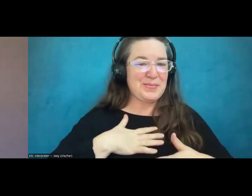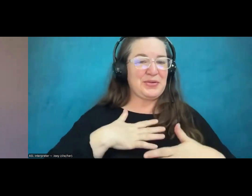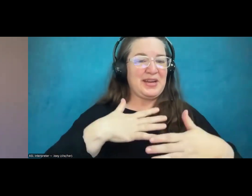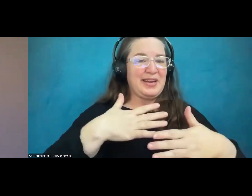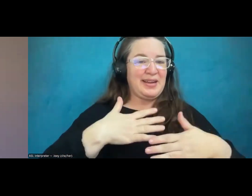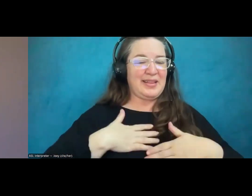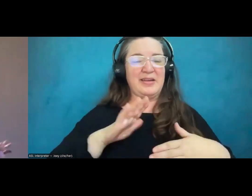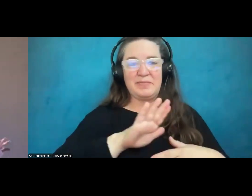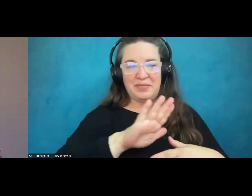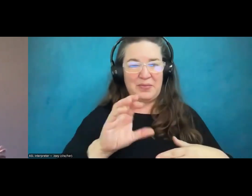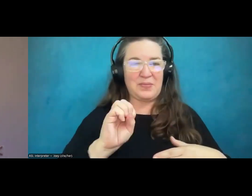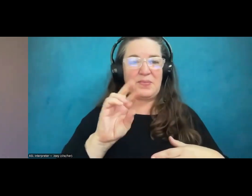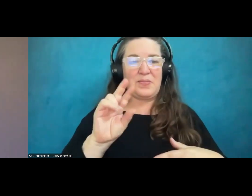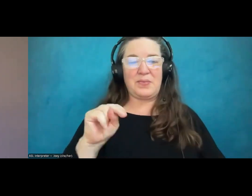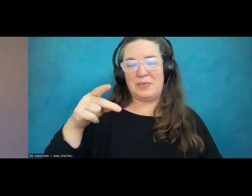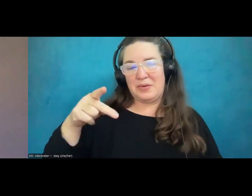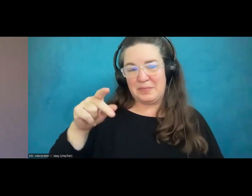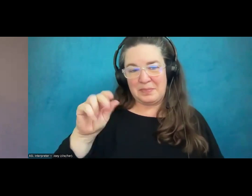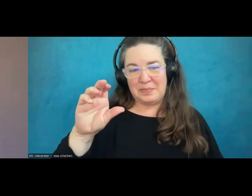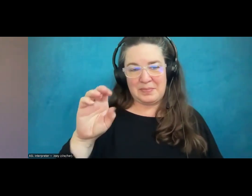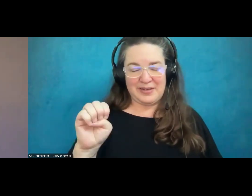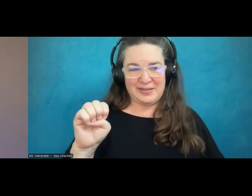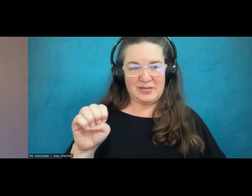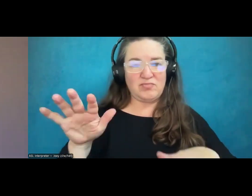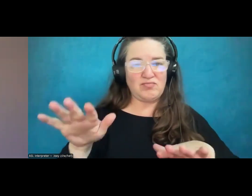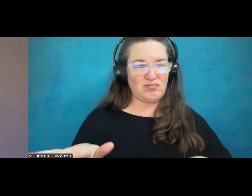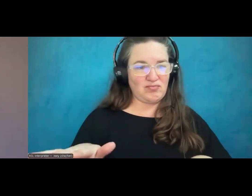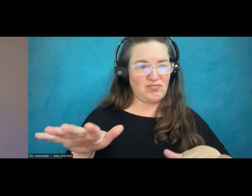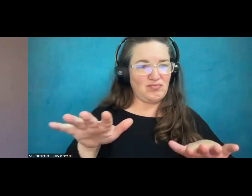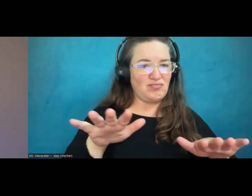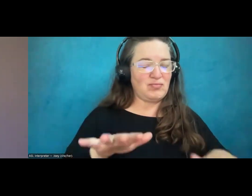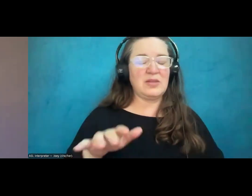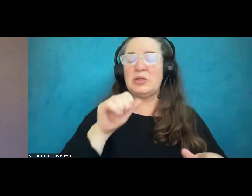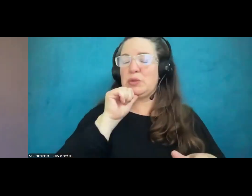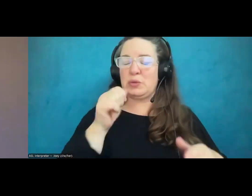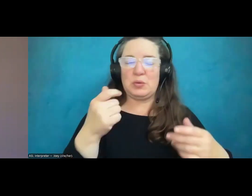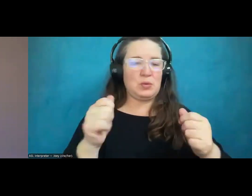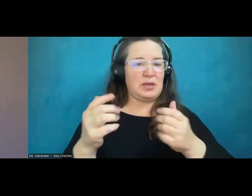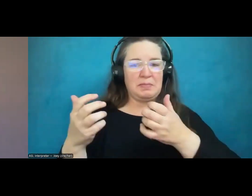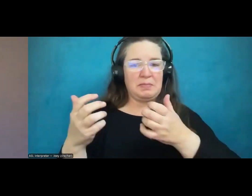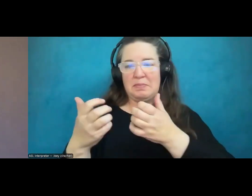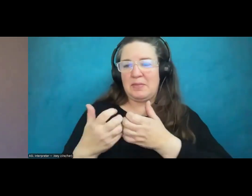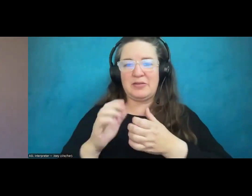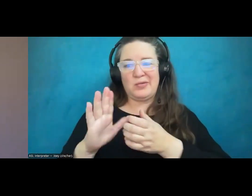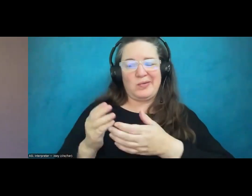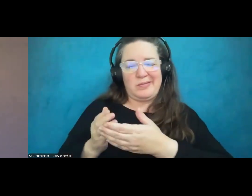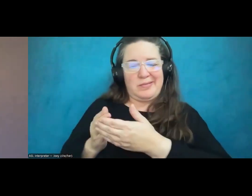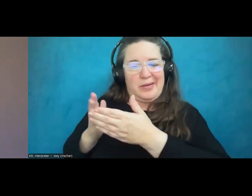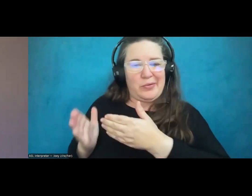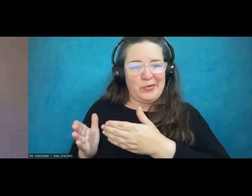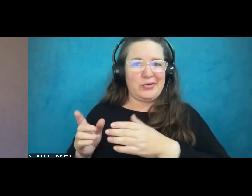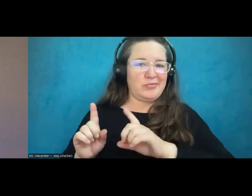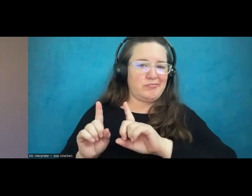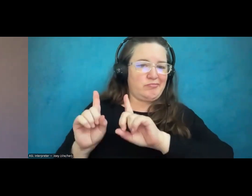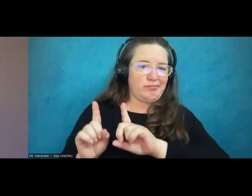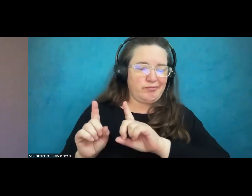own pace. Don't try to match the person next to you. The next thing we're gonna add is that I want you to feel your shoulders